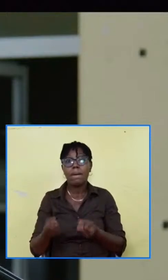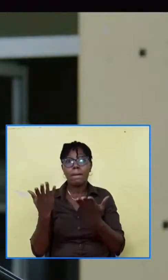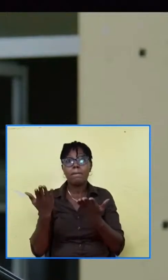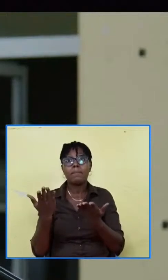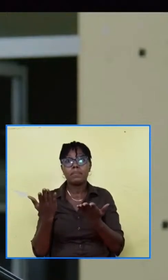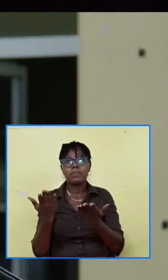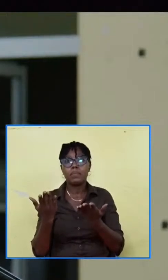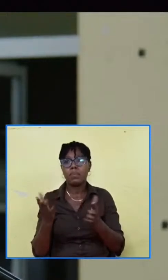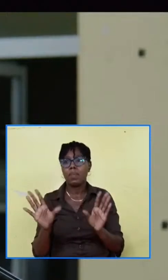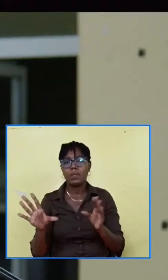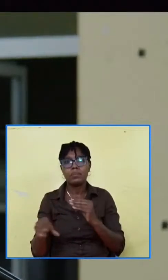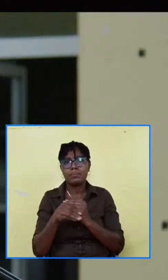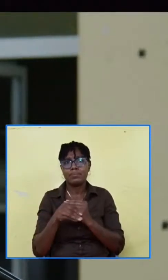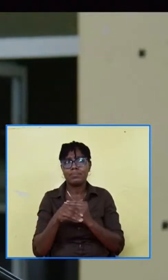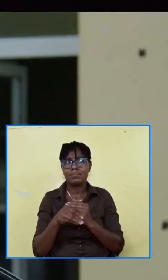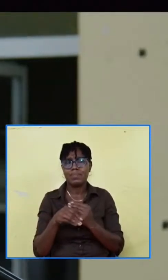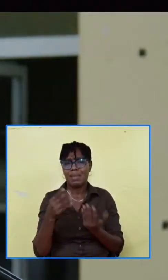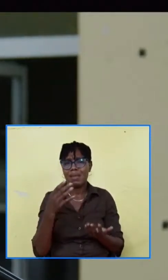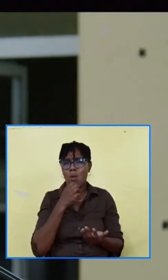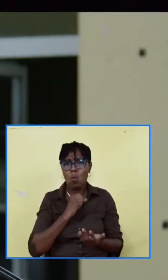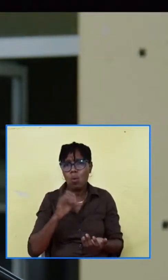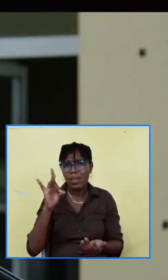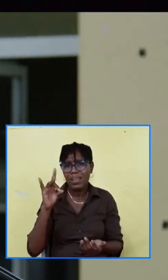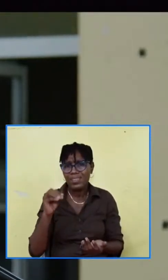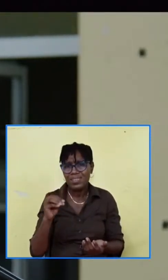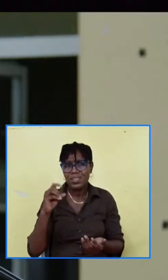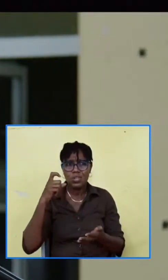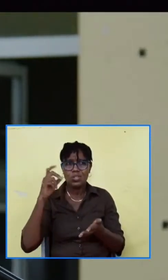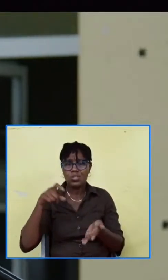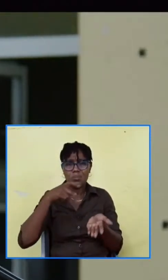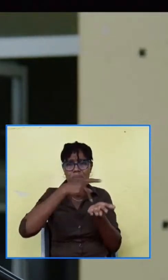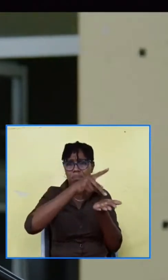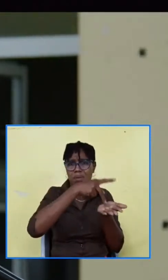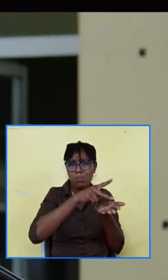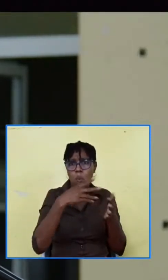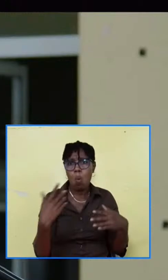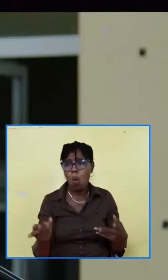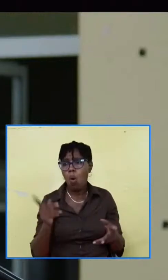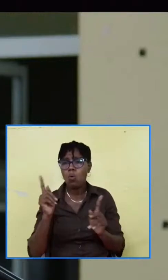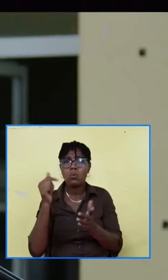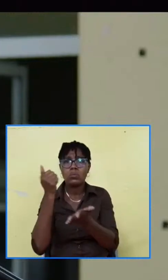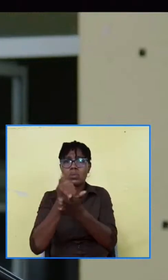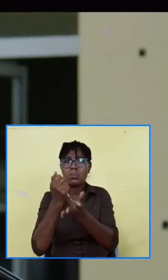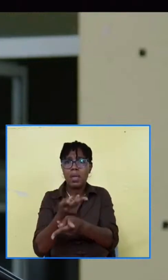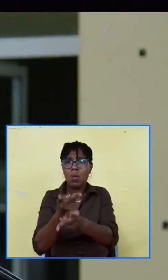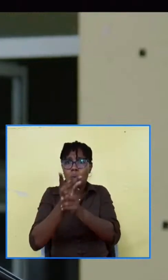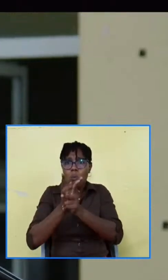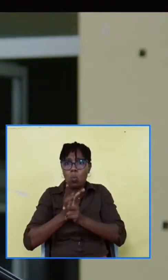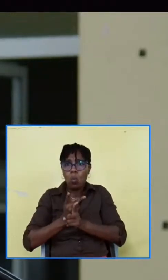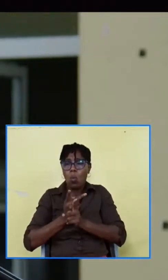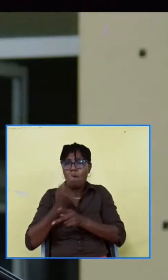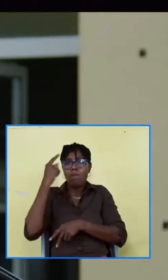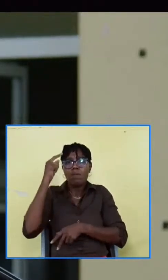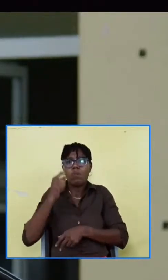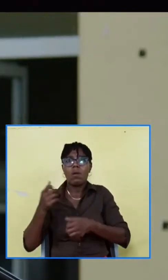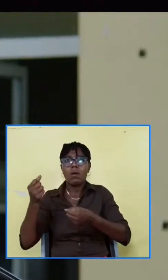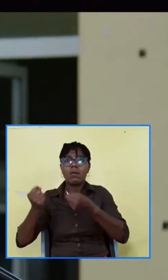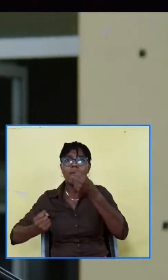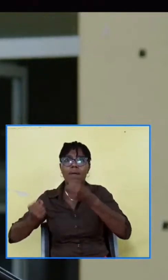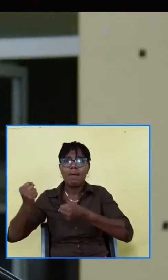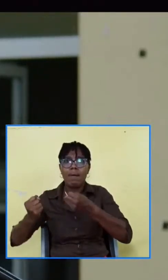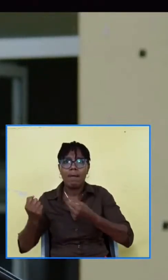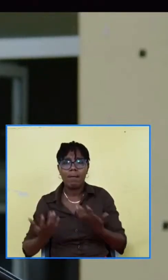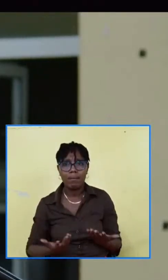don't think you should be paying a mortgage at 80. I don't think you could get a loan to buy a car at, let's say car loan is 8 years, you get a loan to buy a car at